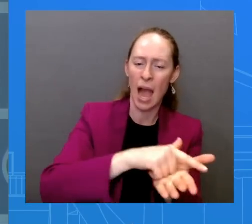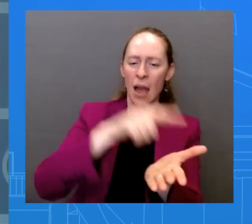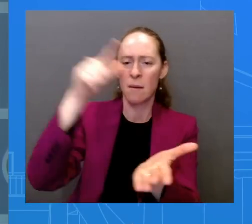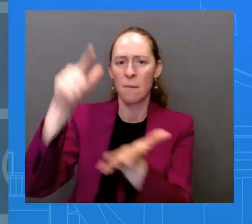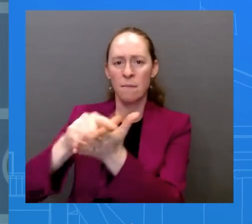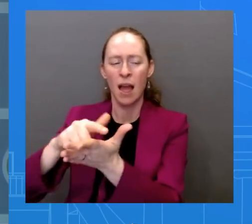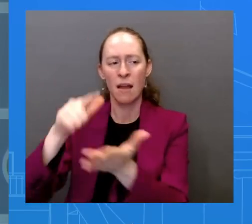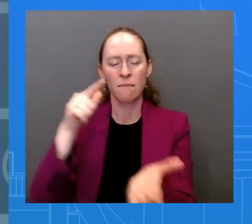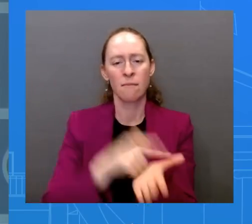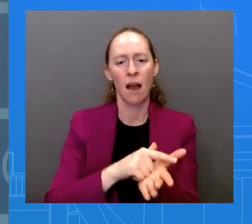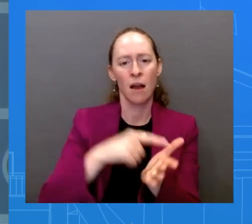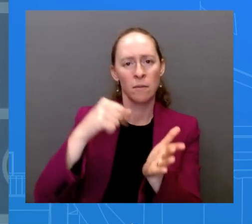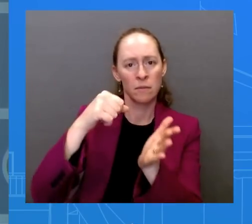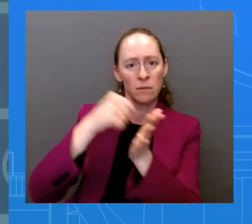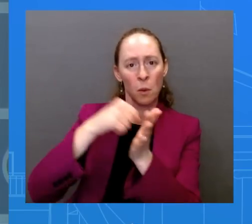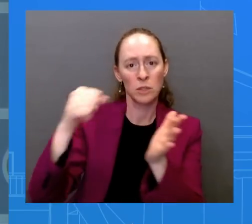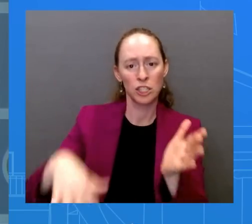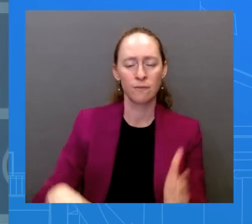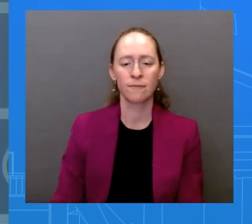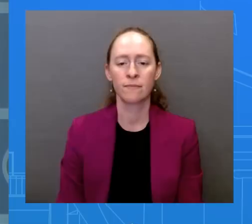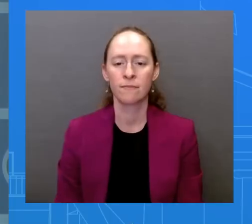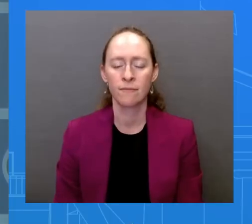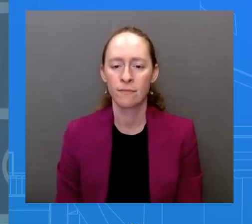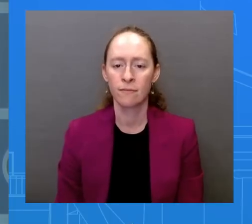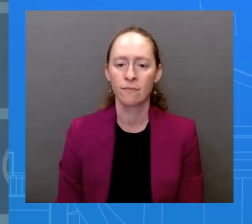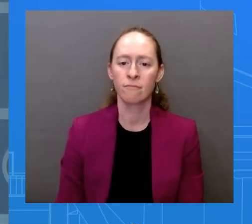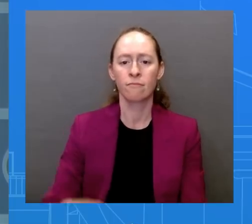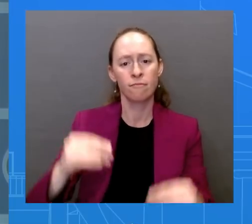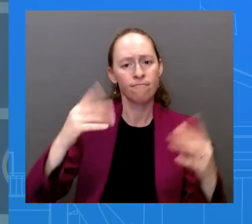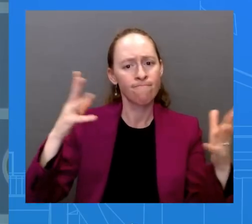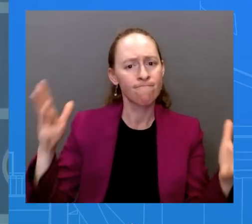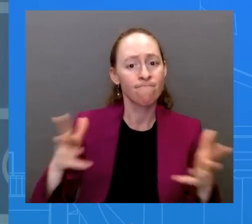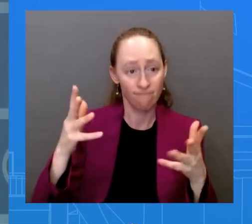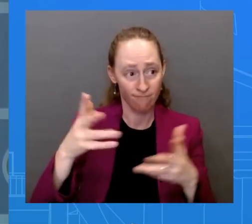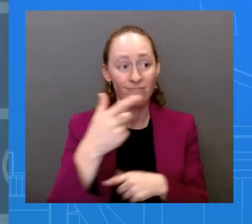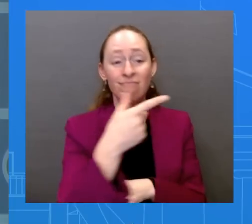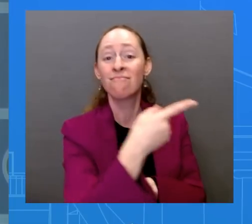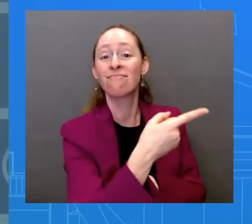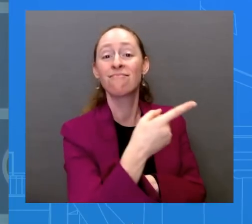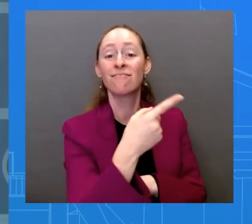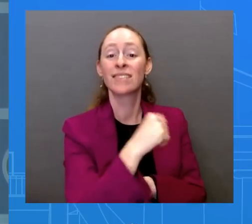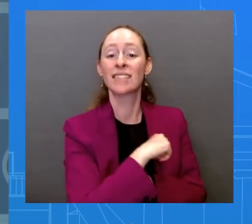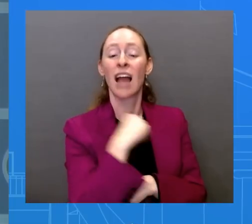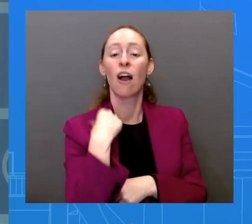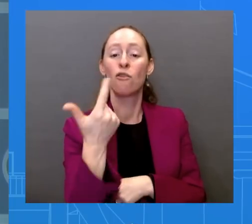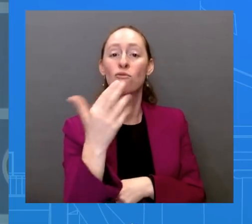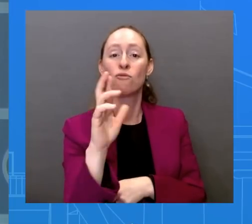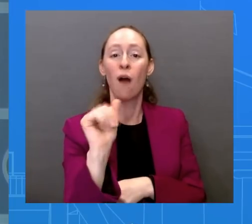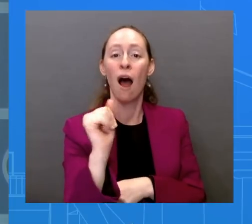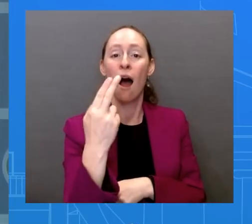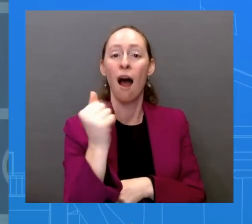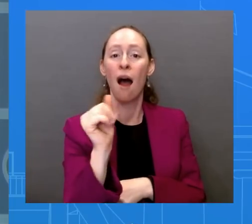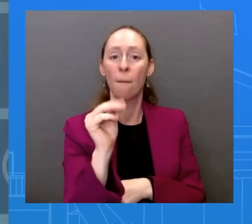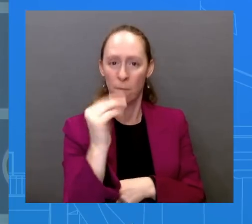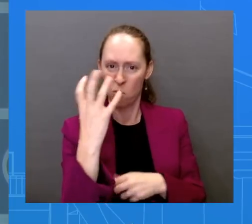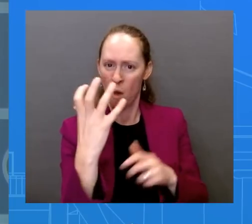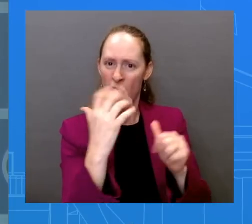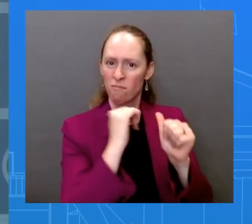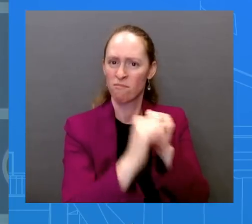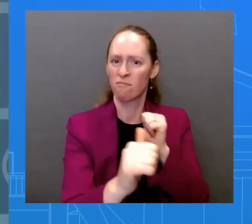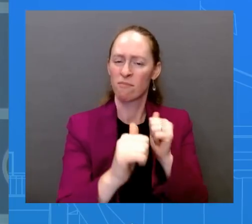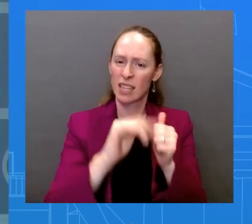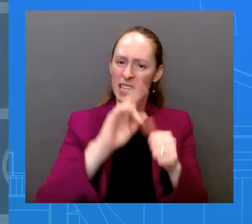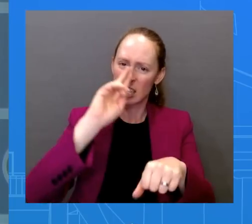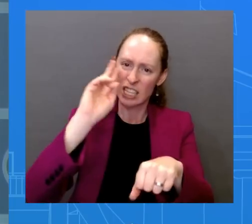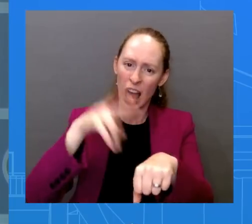Senator Graham's proposed national abortion ban. The President and the Vice President believe that Congress must